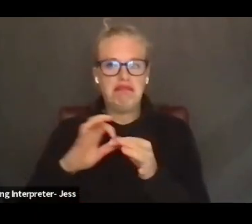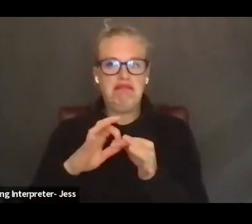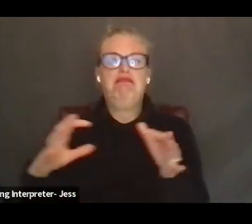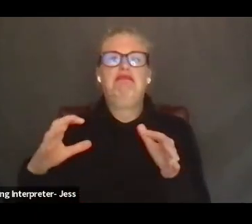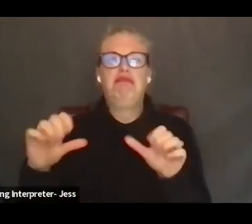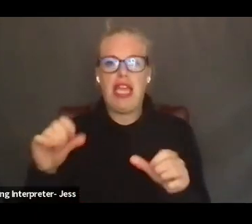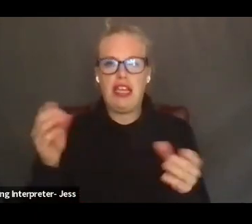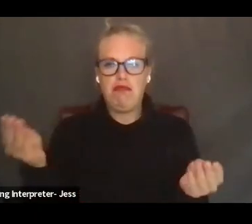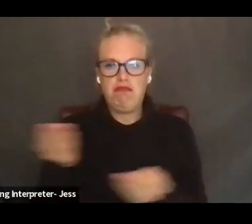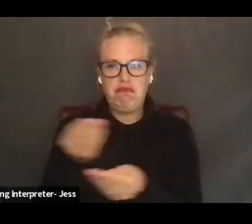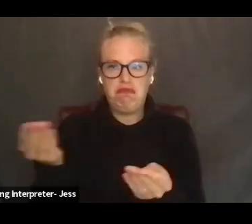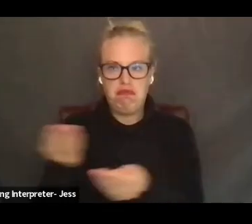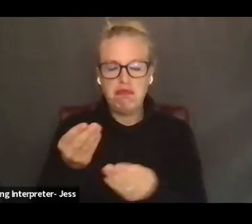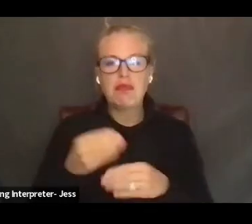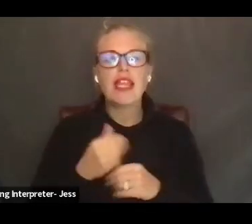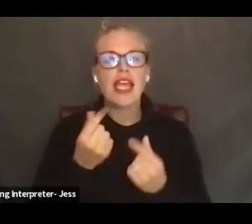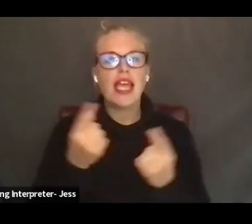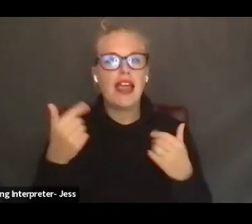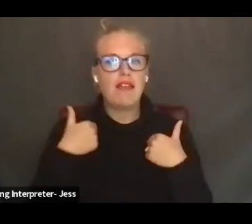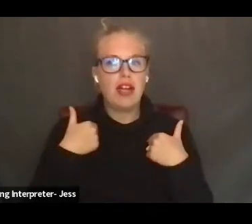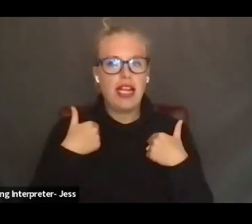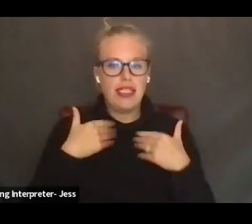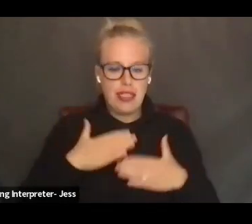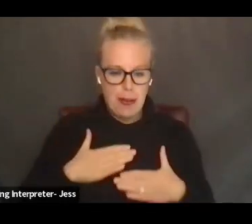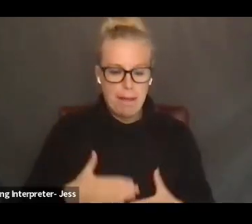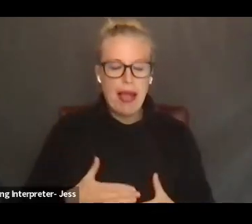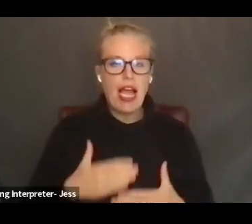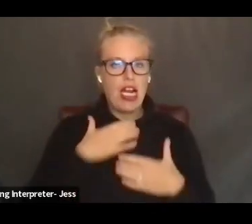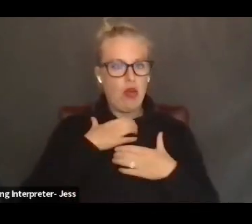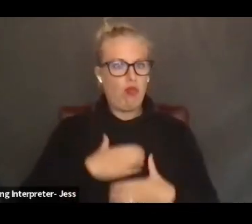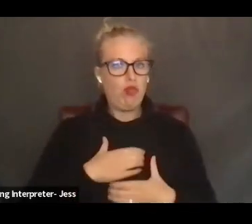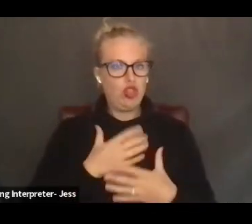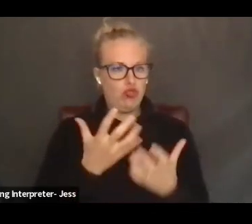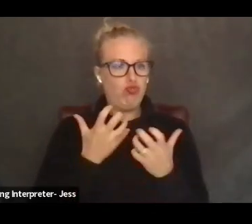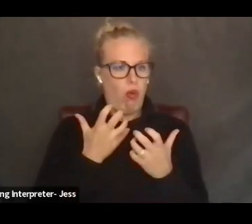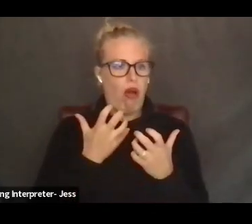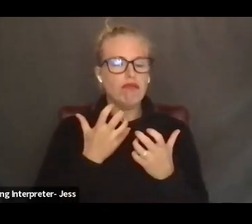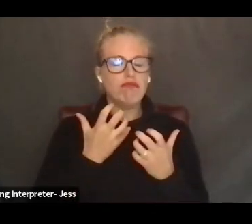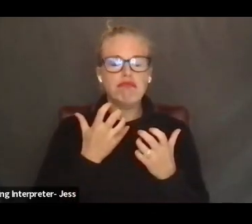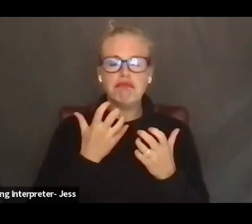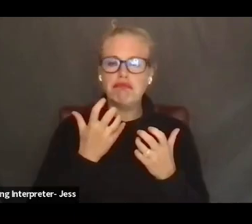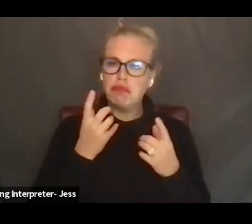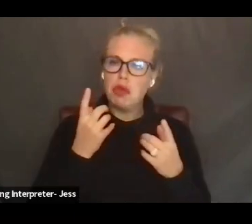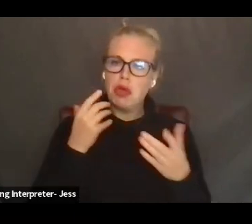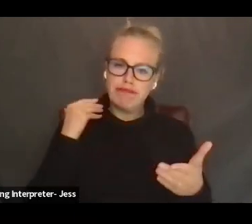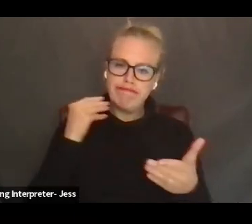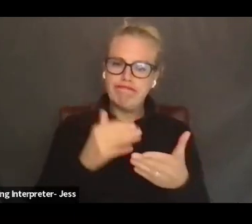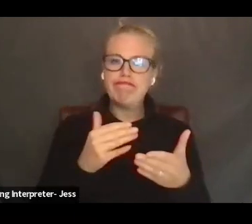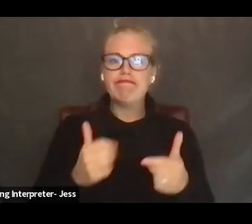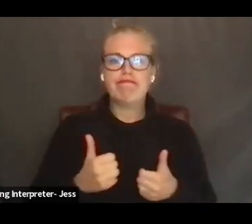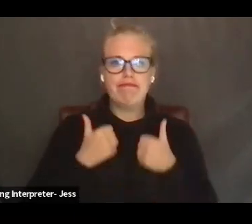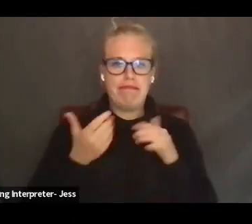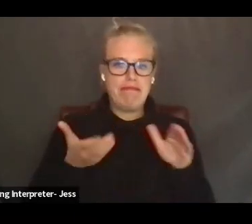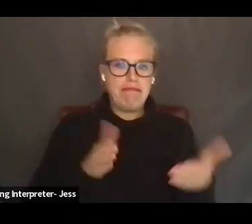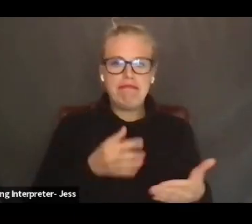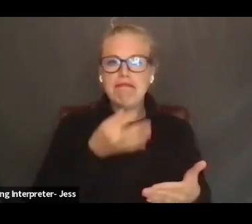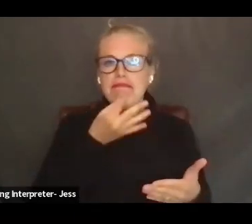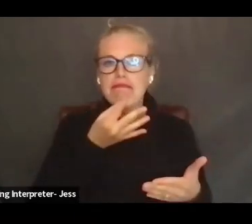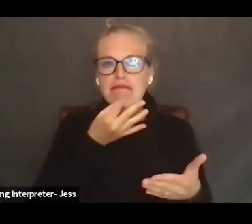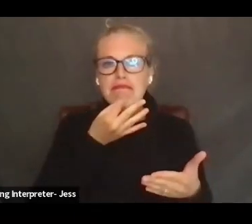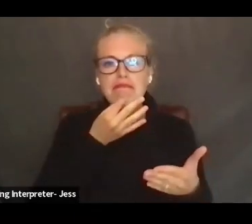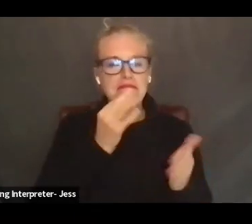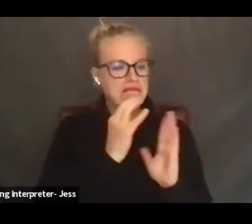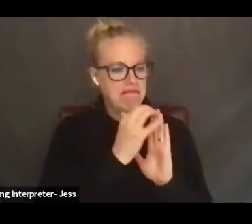And everybody has a body, and you've got wishes about what happens to your body when you're at the end of life. So